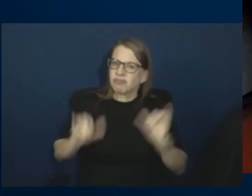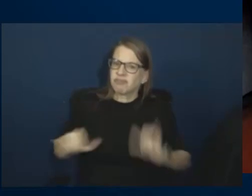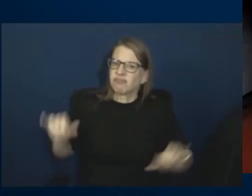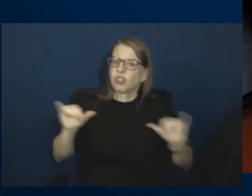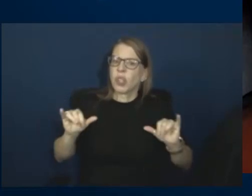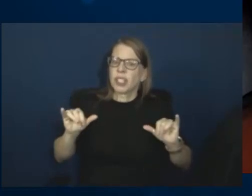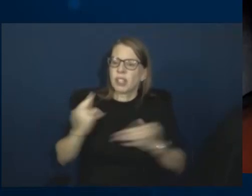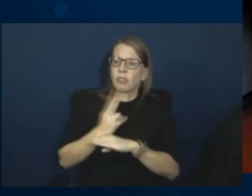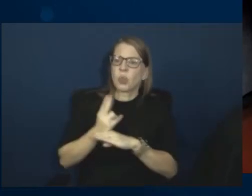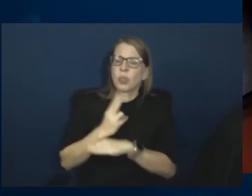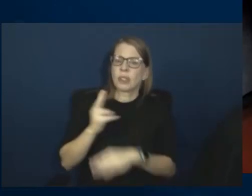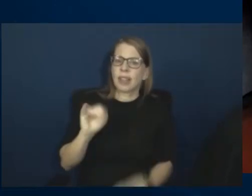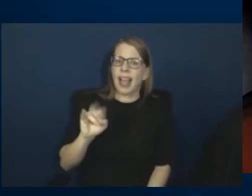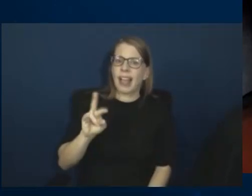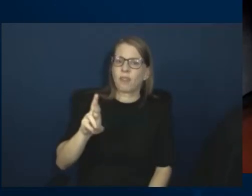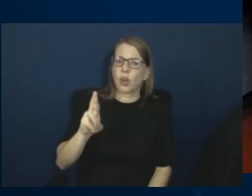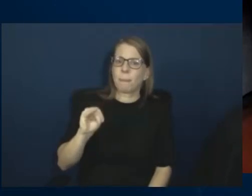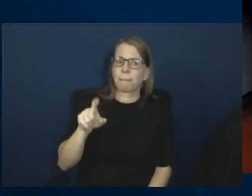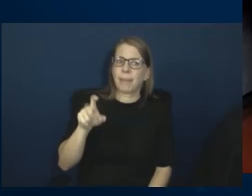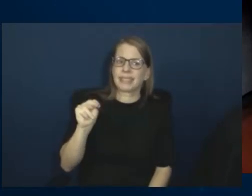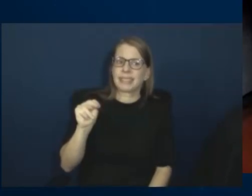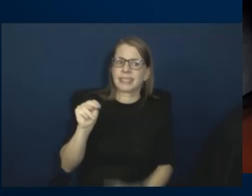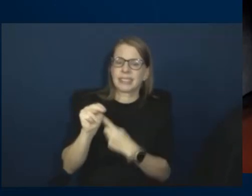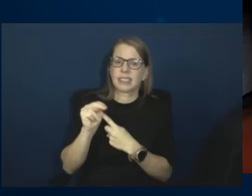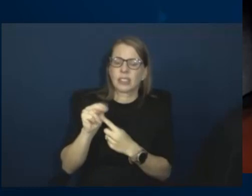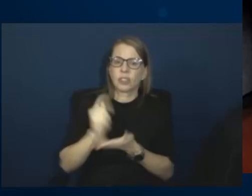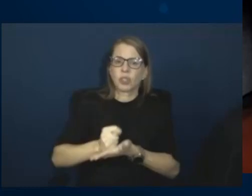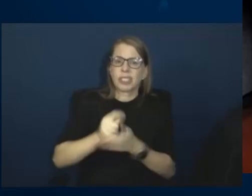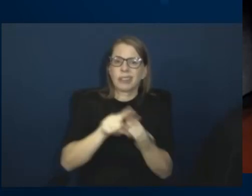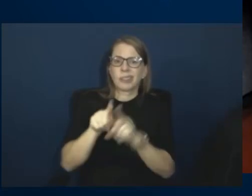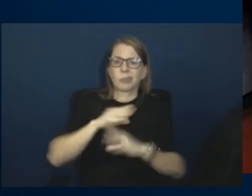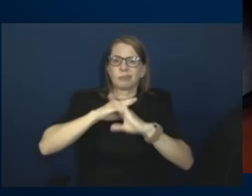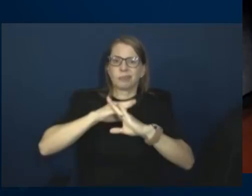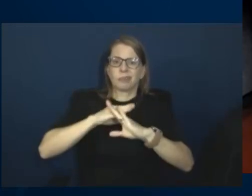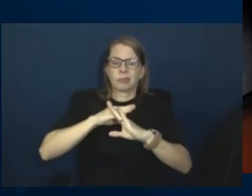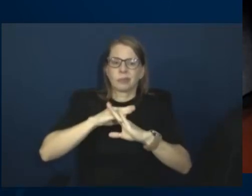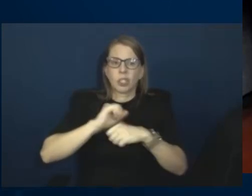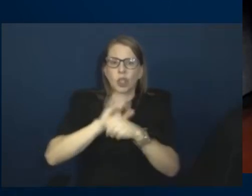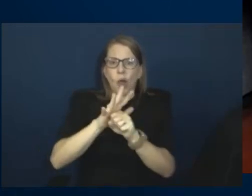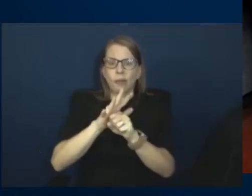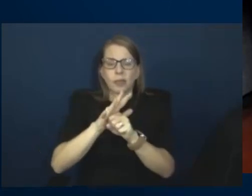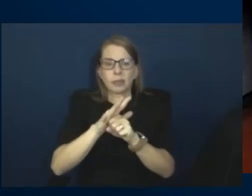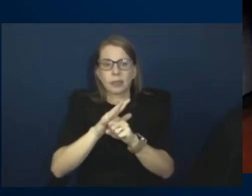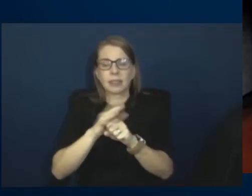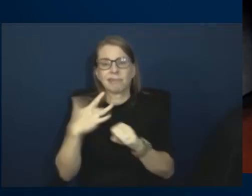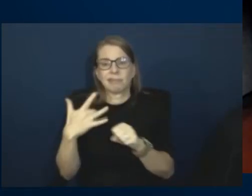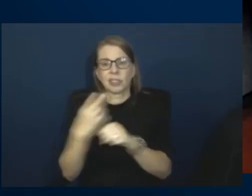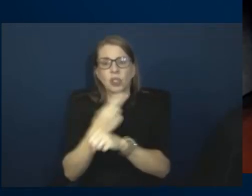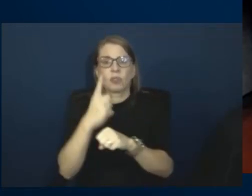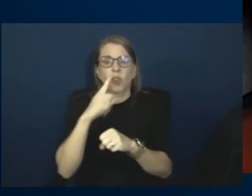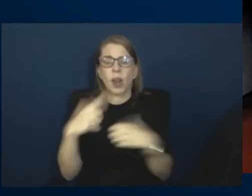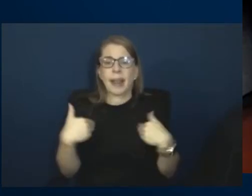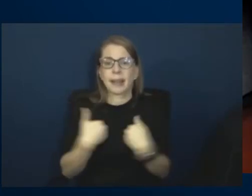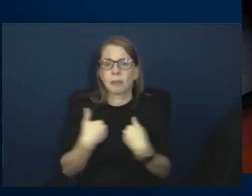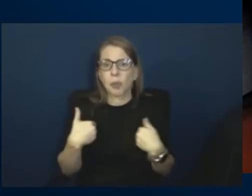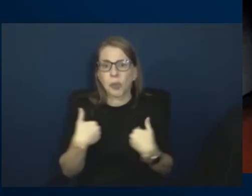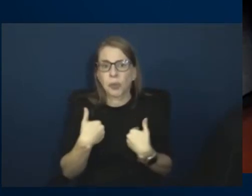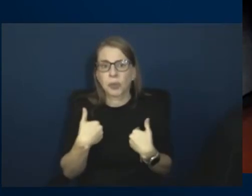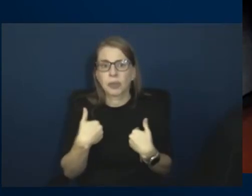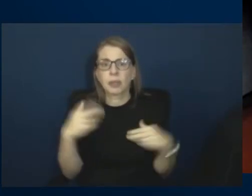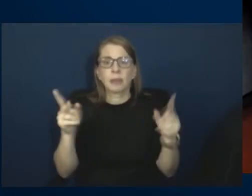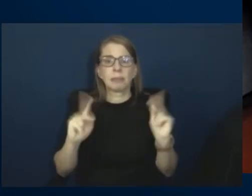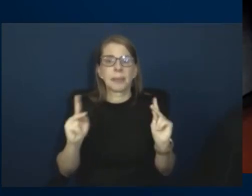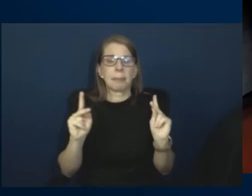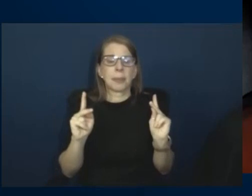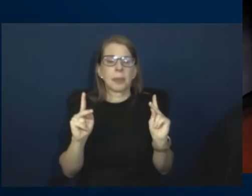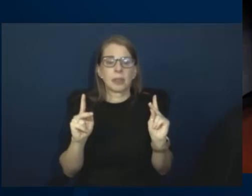using ivermectin to treat and prevent COVID, something that is used primarily on animals, and people